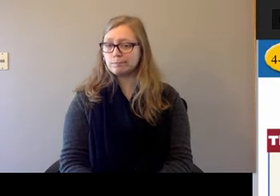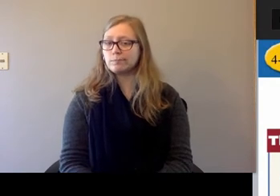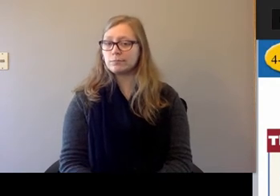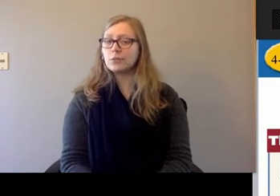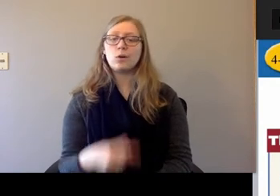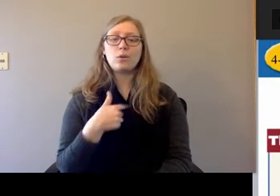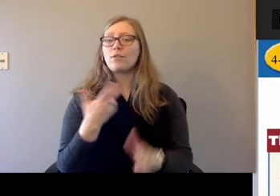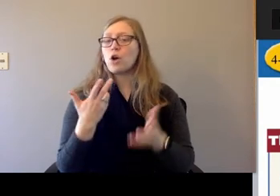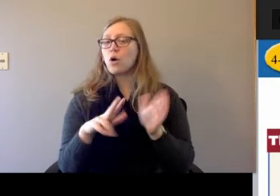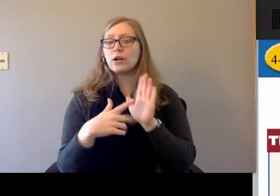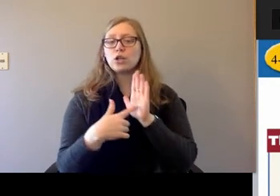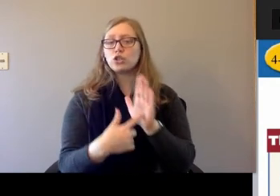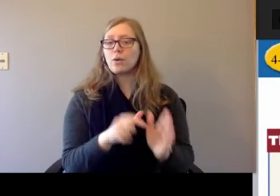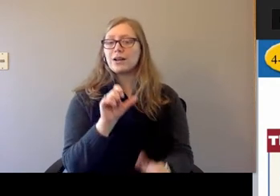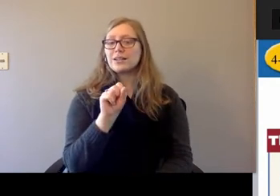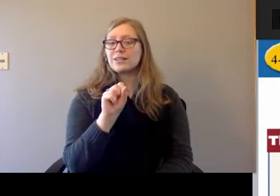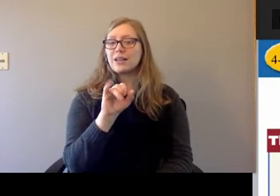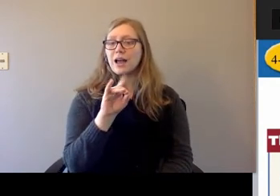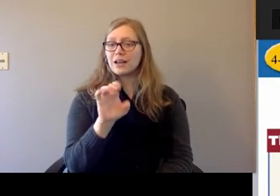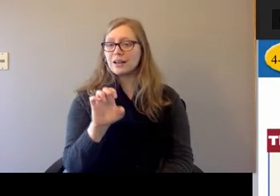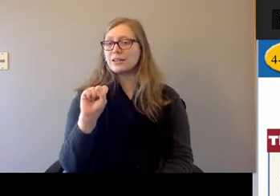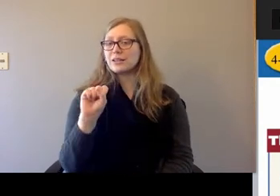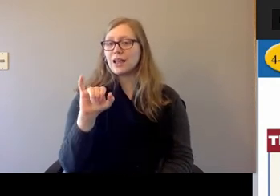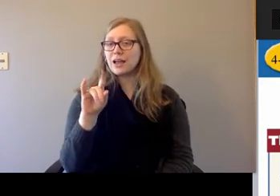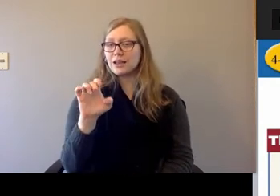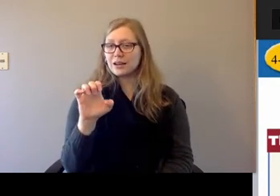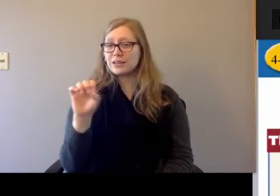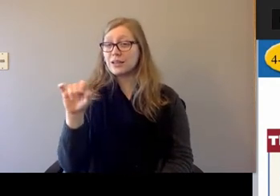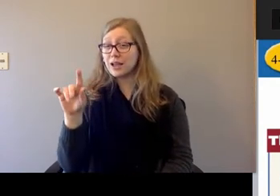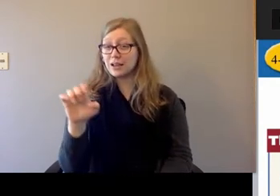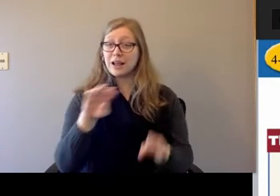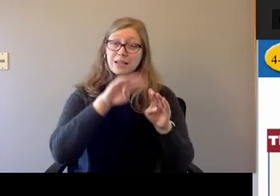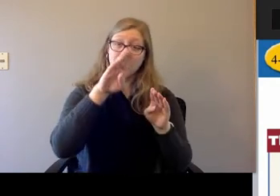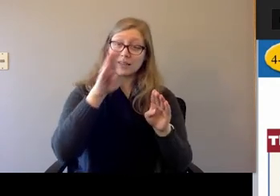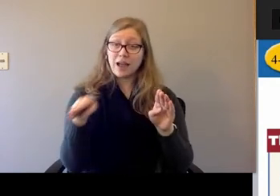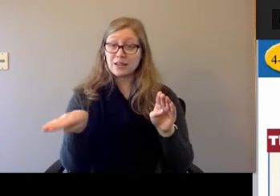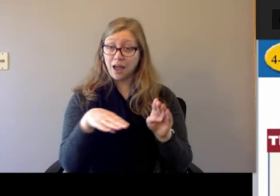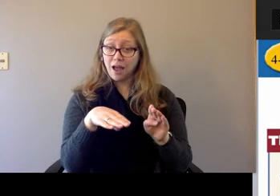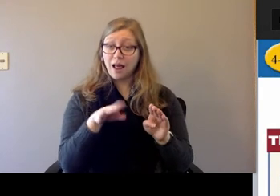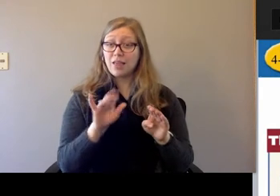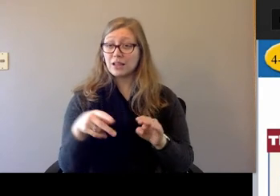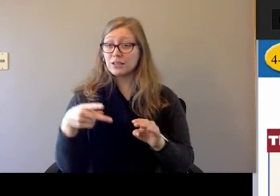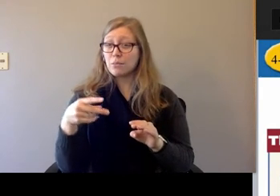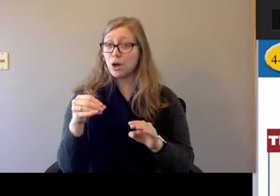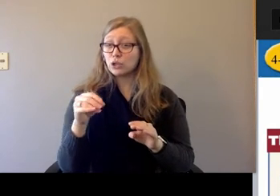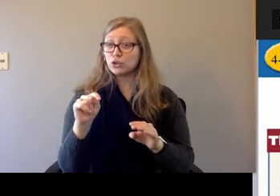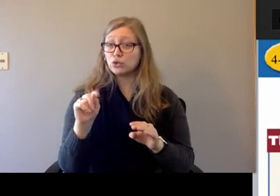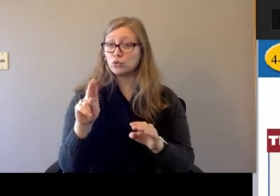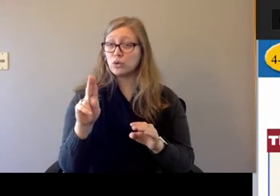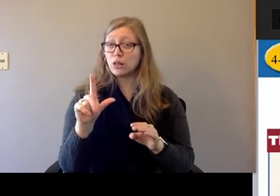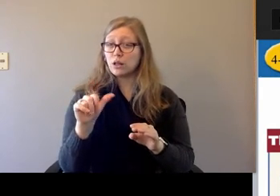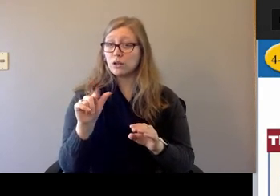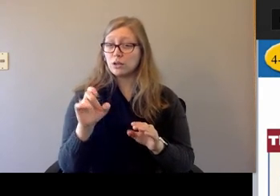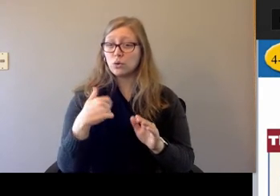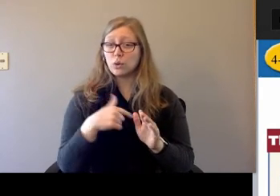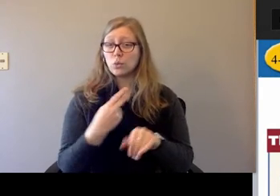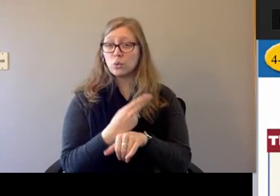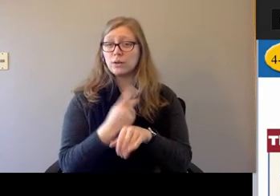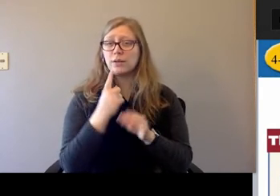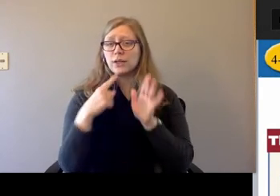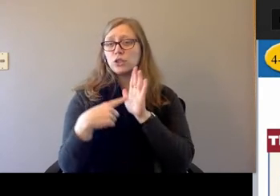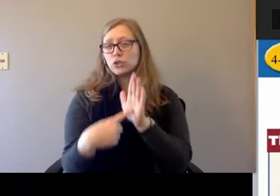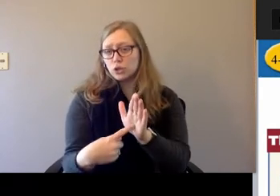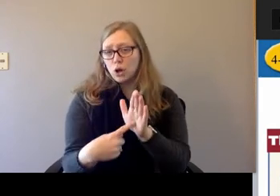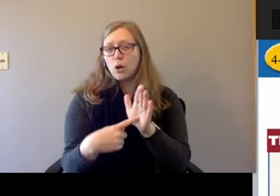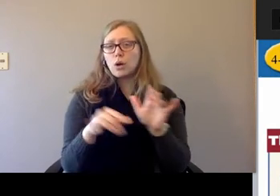already shown that side is a postulate that we use to show triangles are congruent. And so then this triangle would